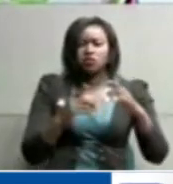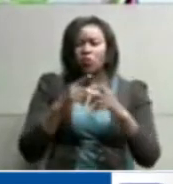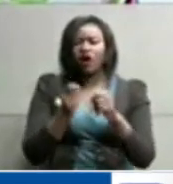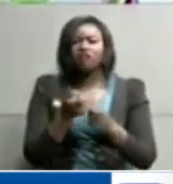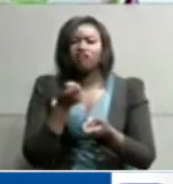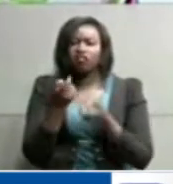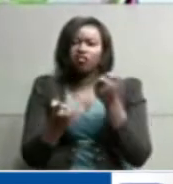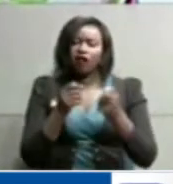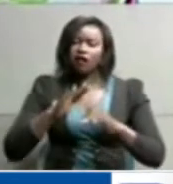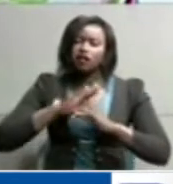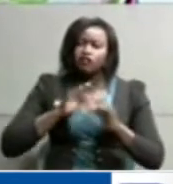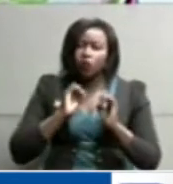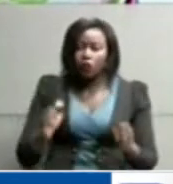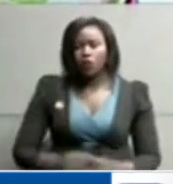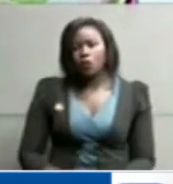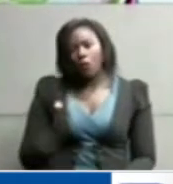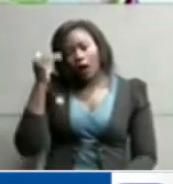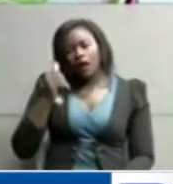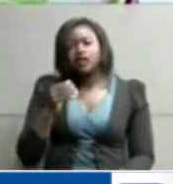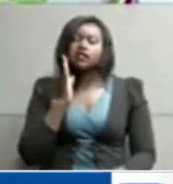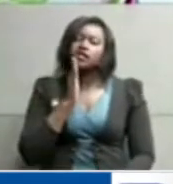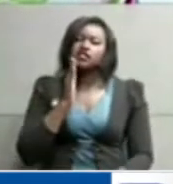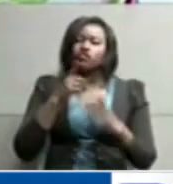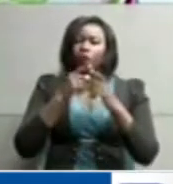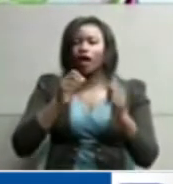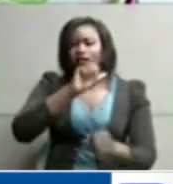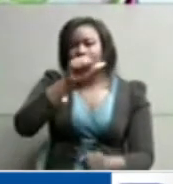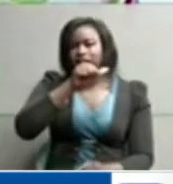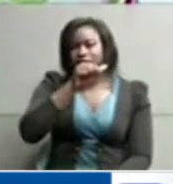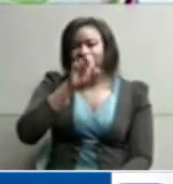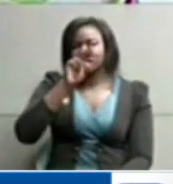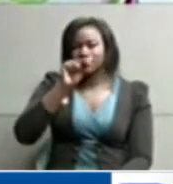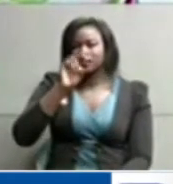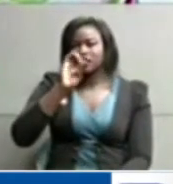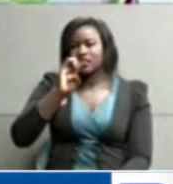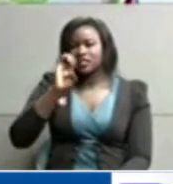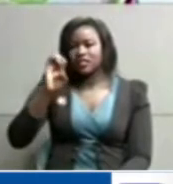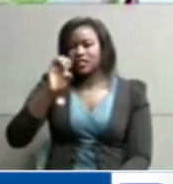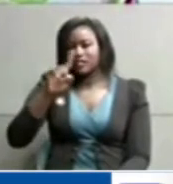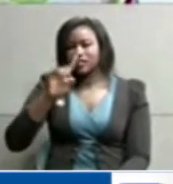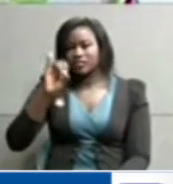because they say sneezing. So sneezing